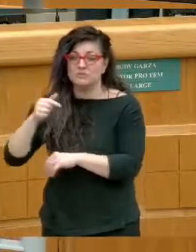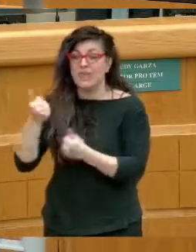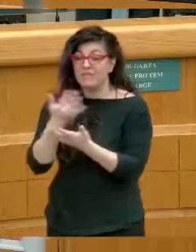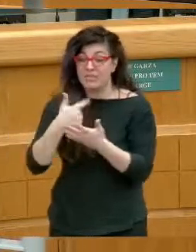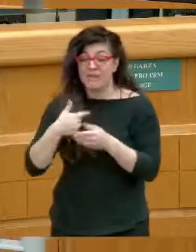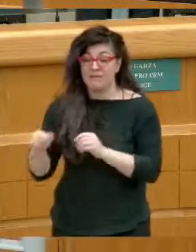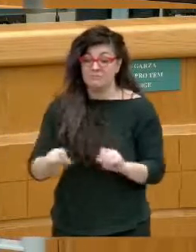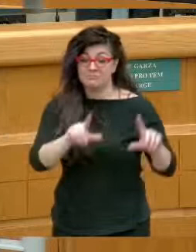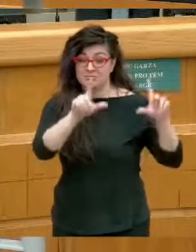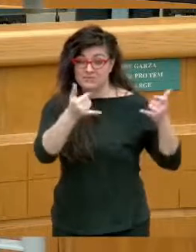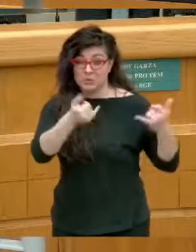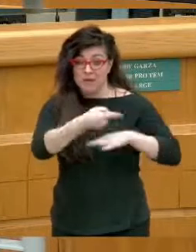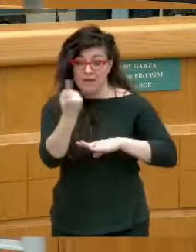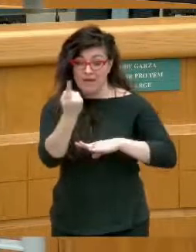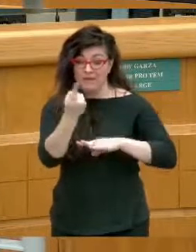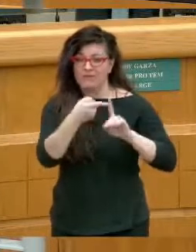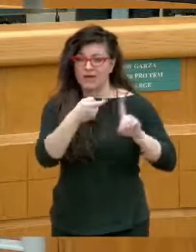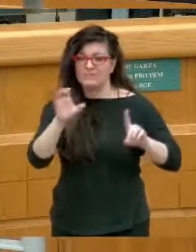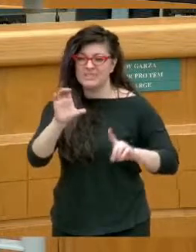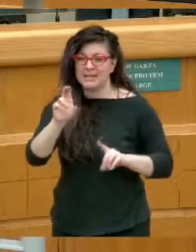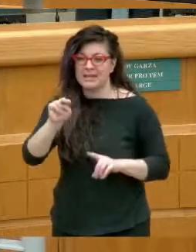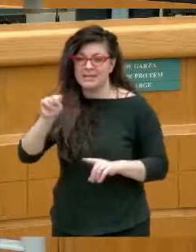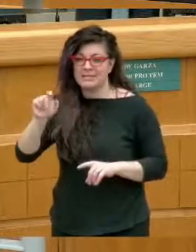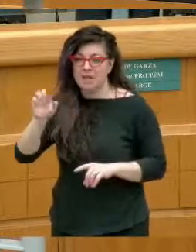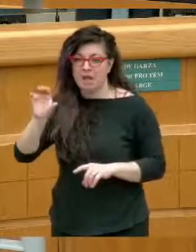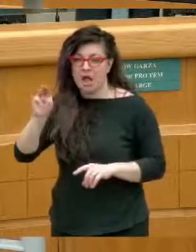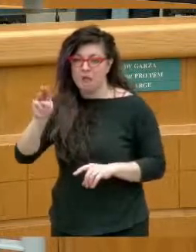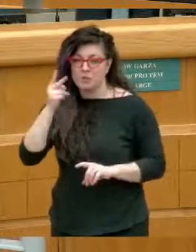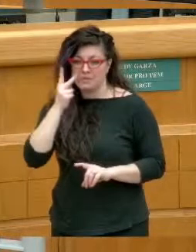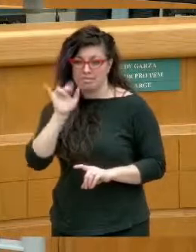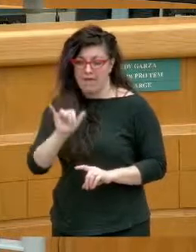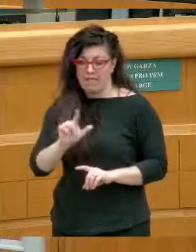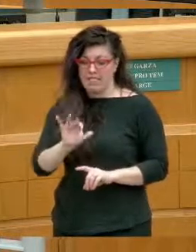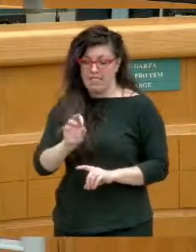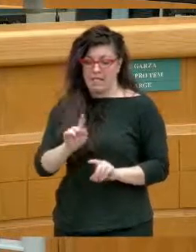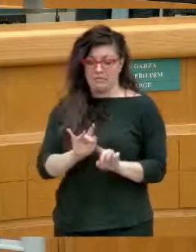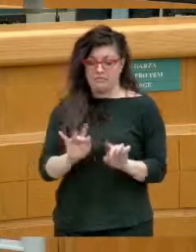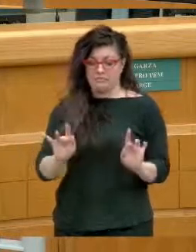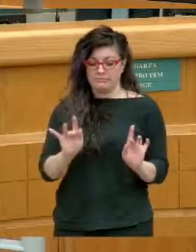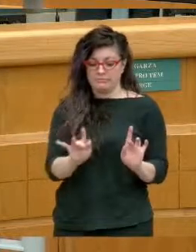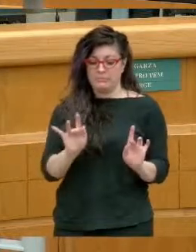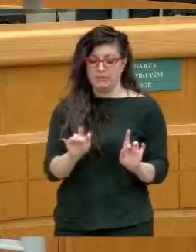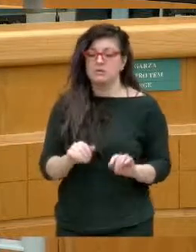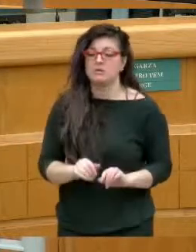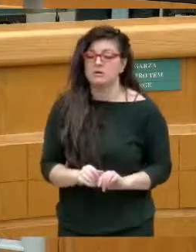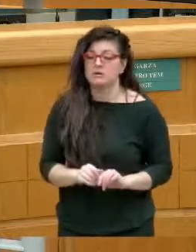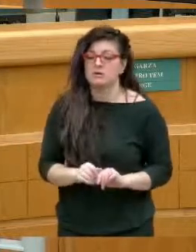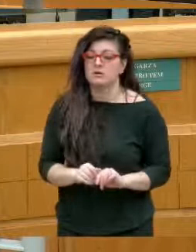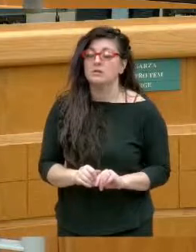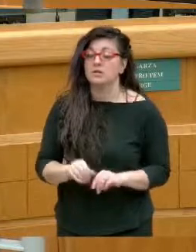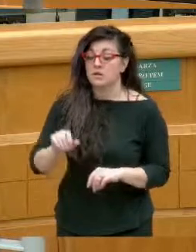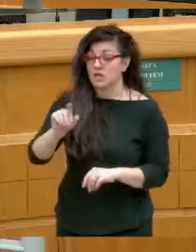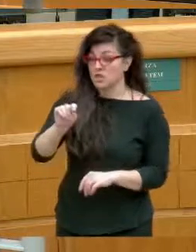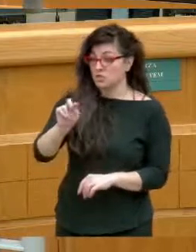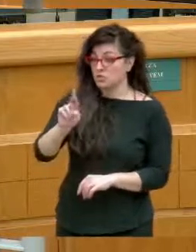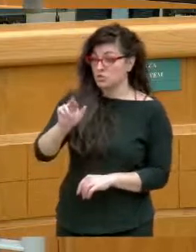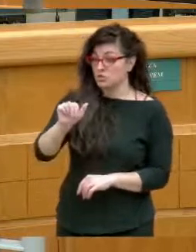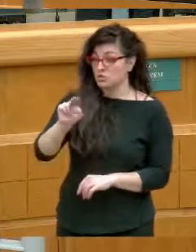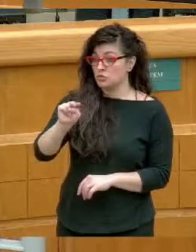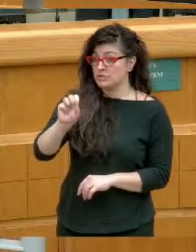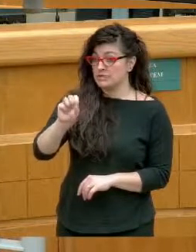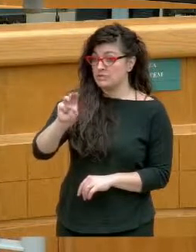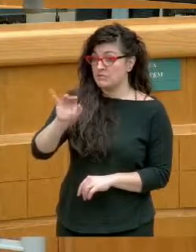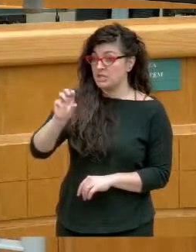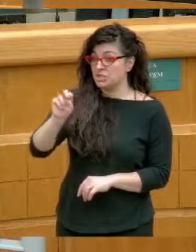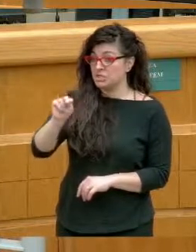screen, it shows a transmission rate of 2. For every one person that gets infected, they further infect 2